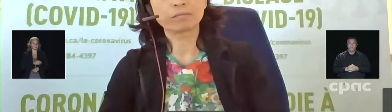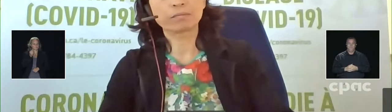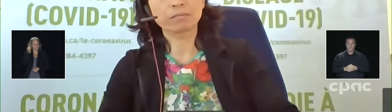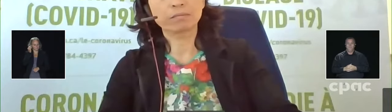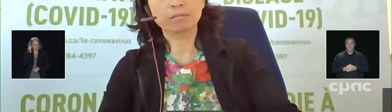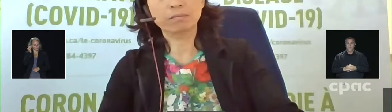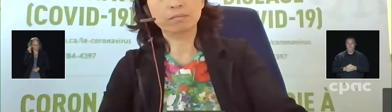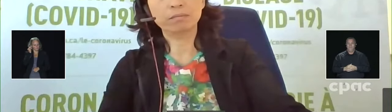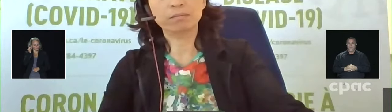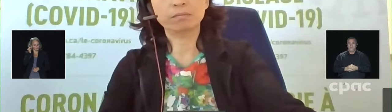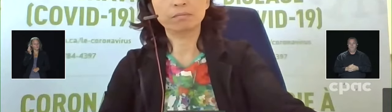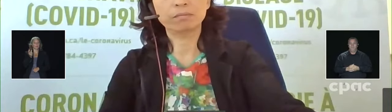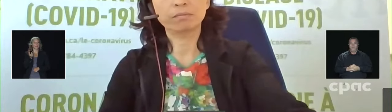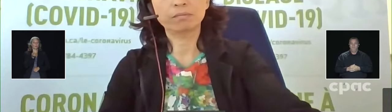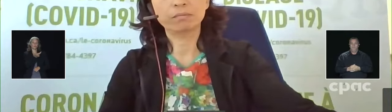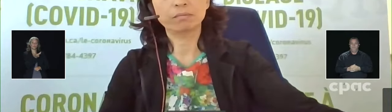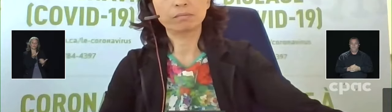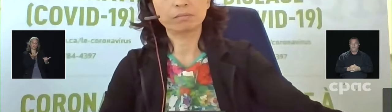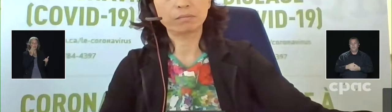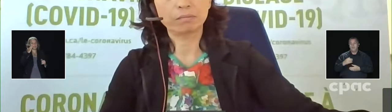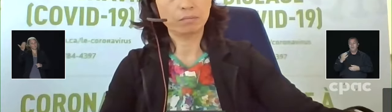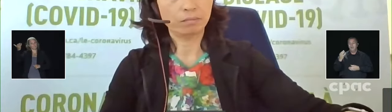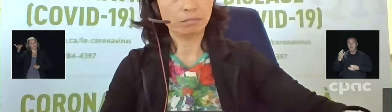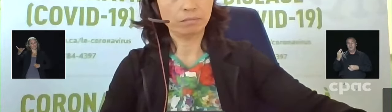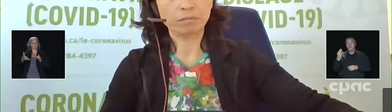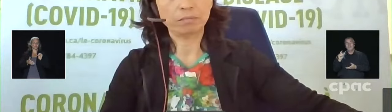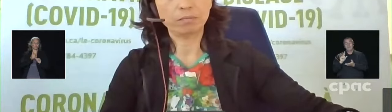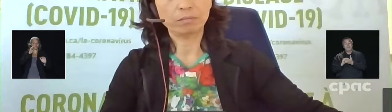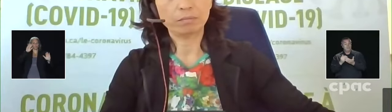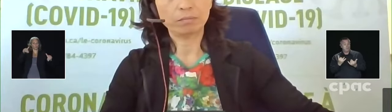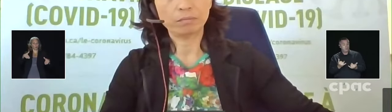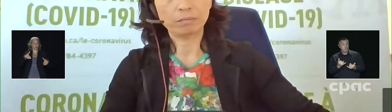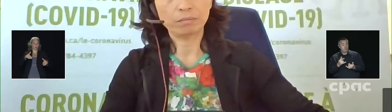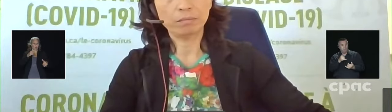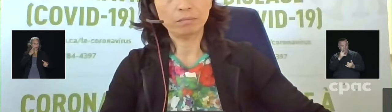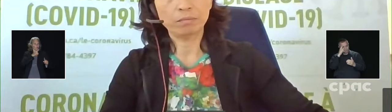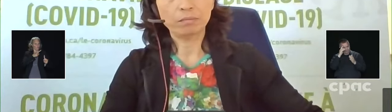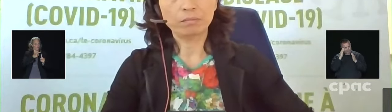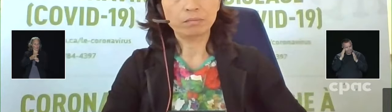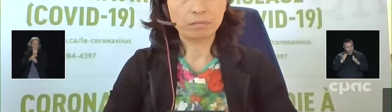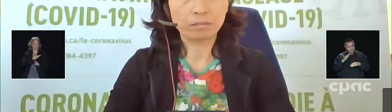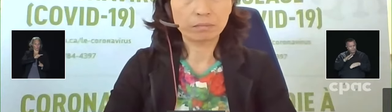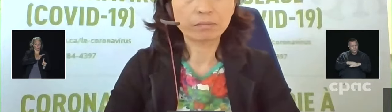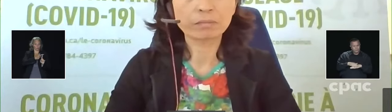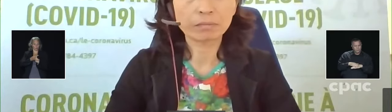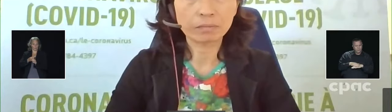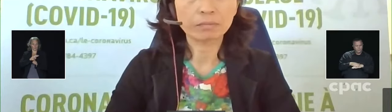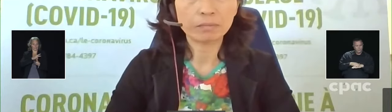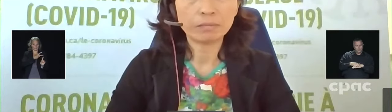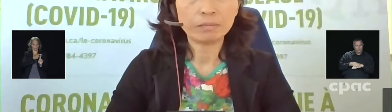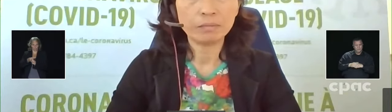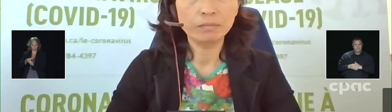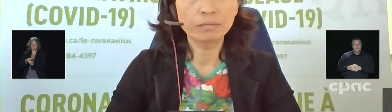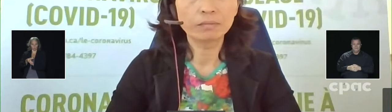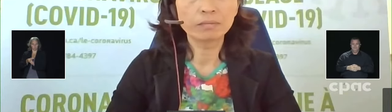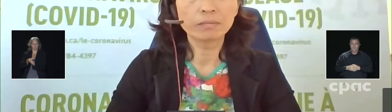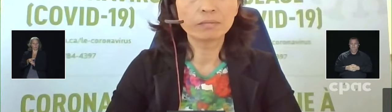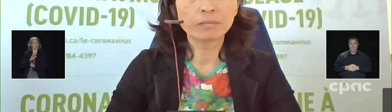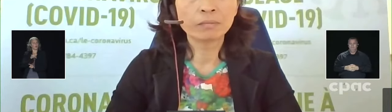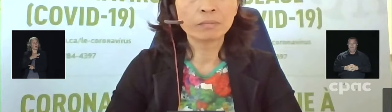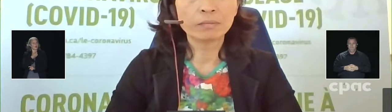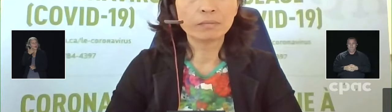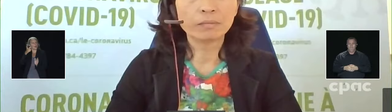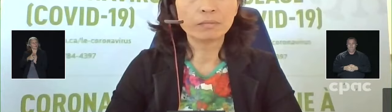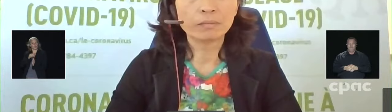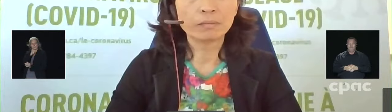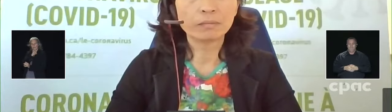today's press conference is largely concentrated on making sure we get first and second doses into arms. We're now seeing that Israel